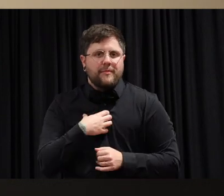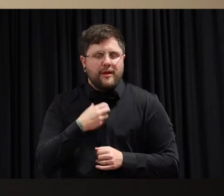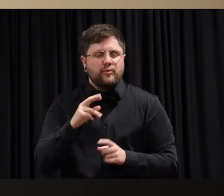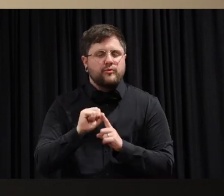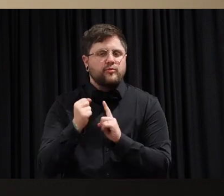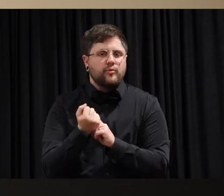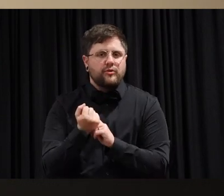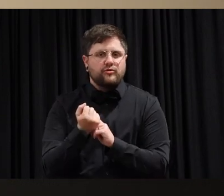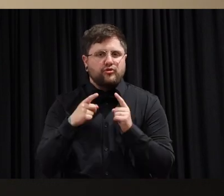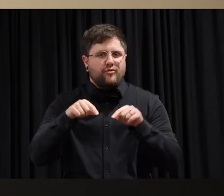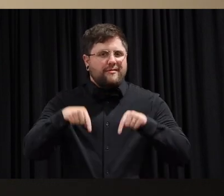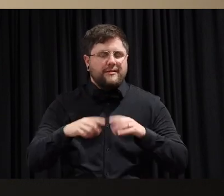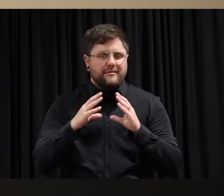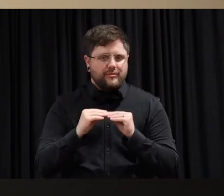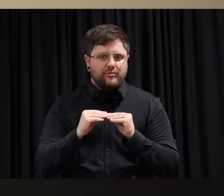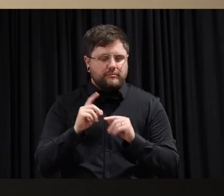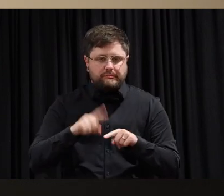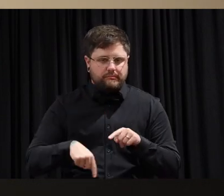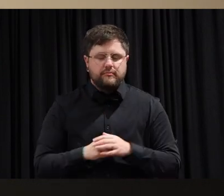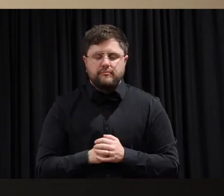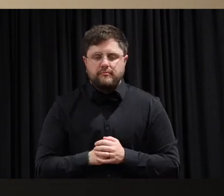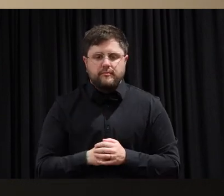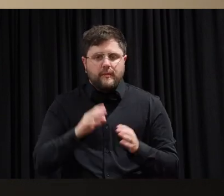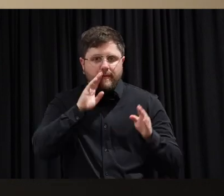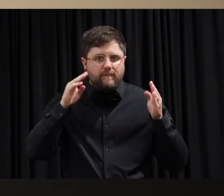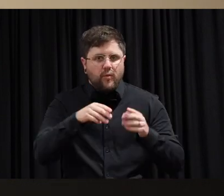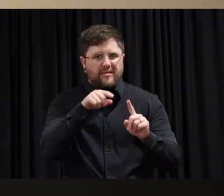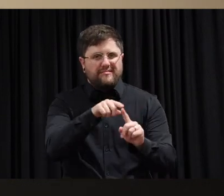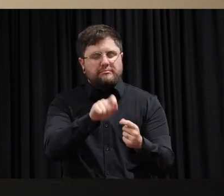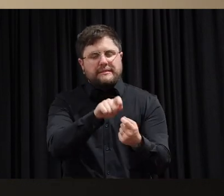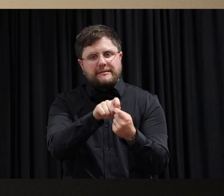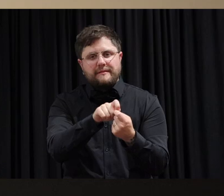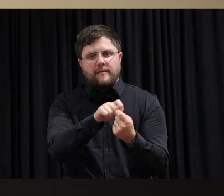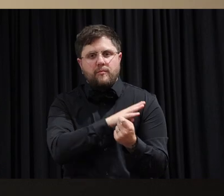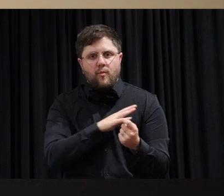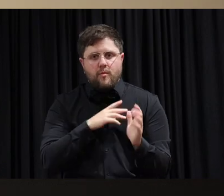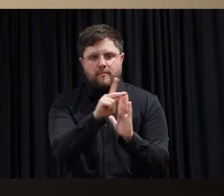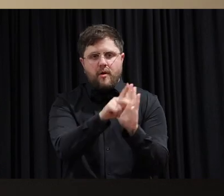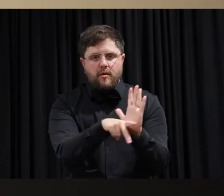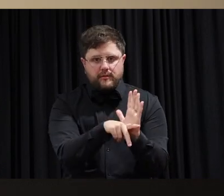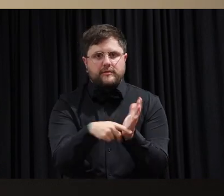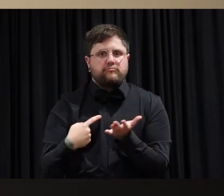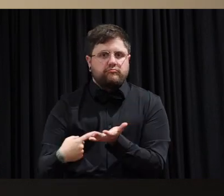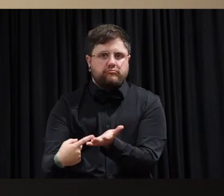circumstances in this session. We are focused on board policy